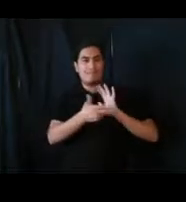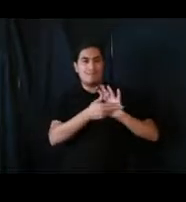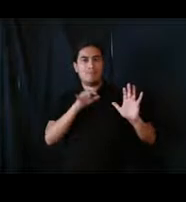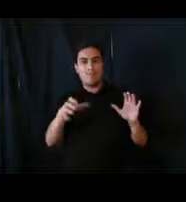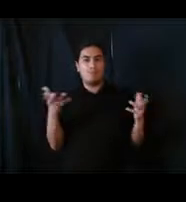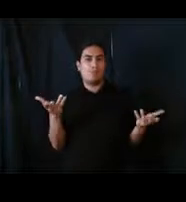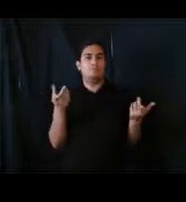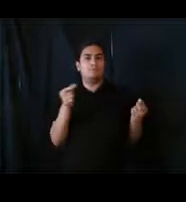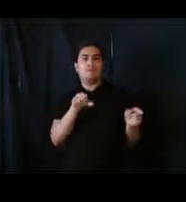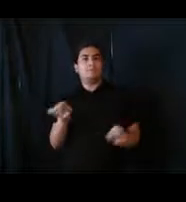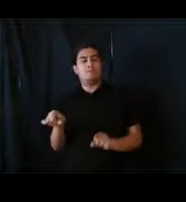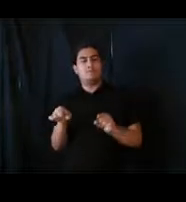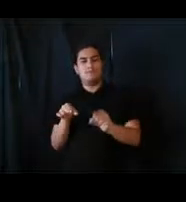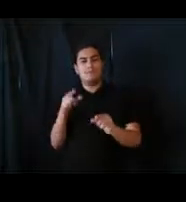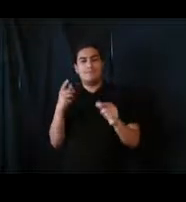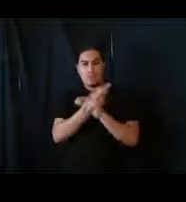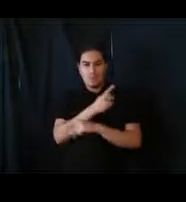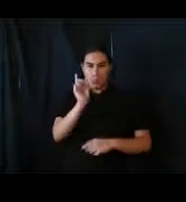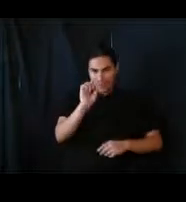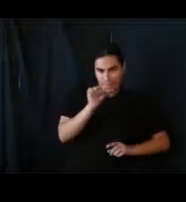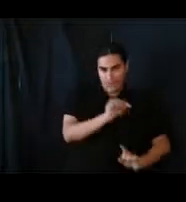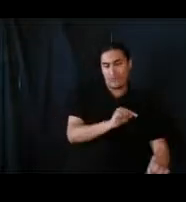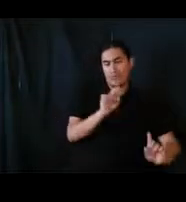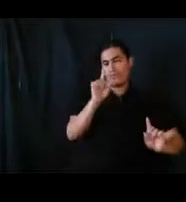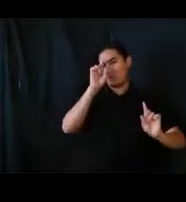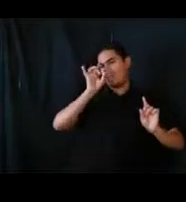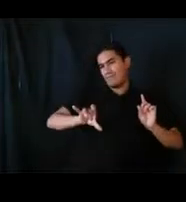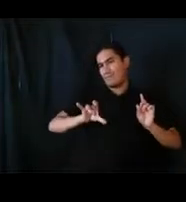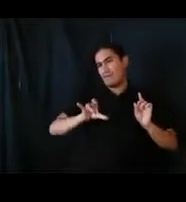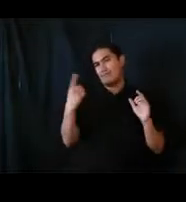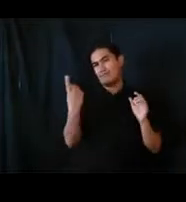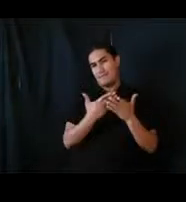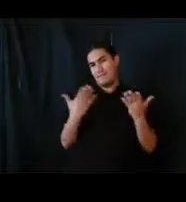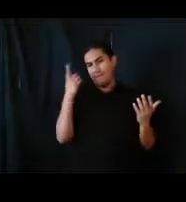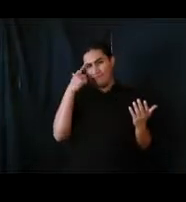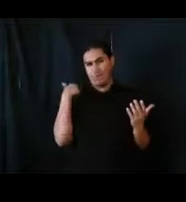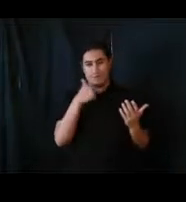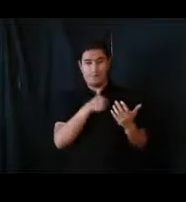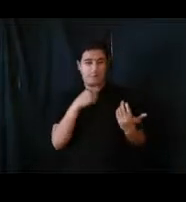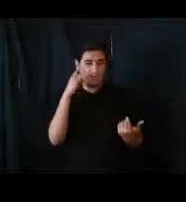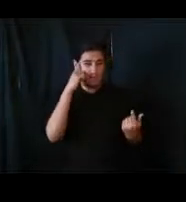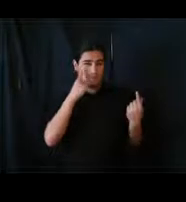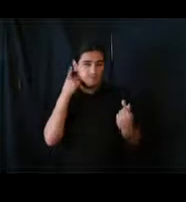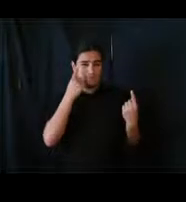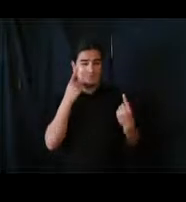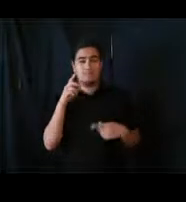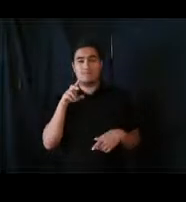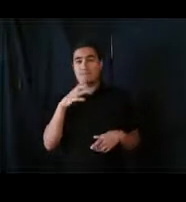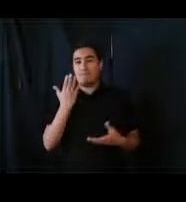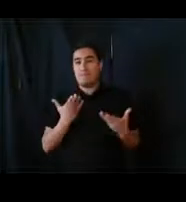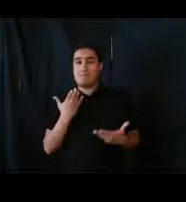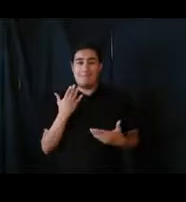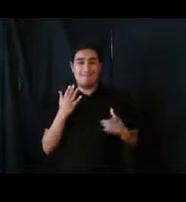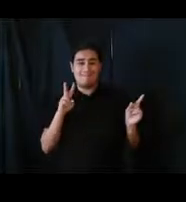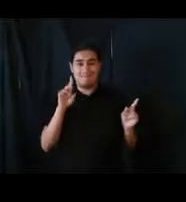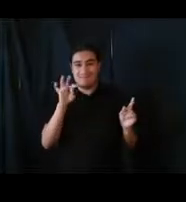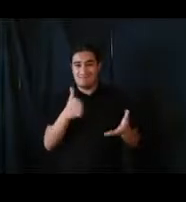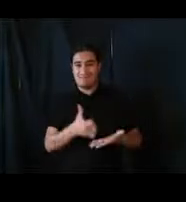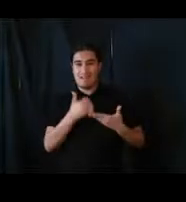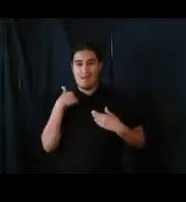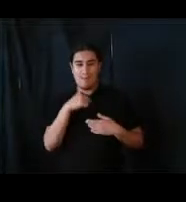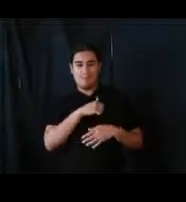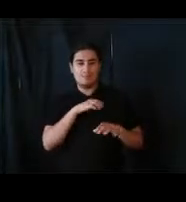out where it is and i think that would be something that maybe you know vince can help us work on um